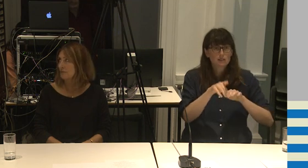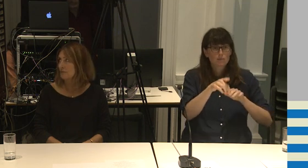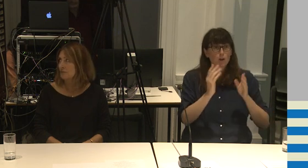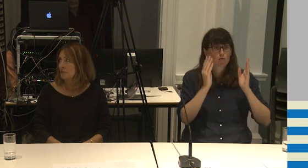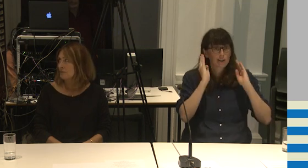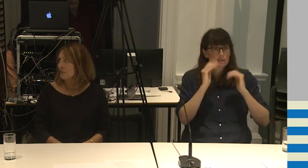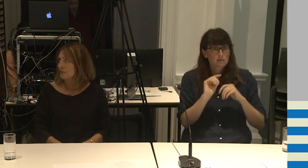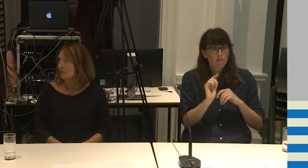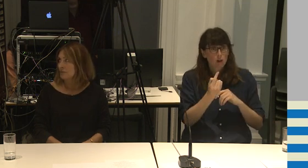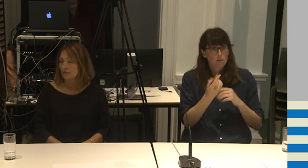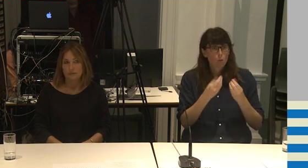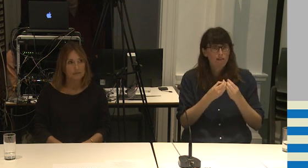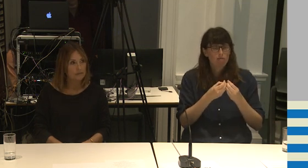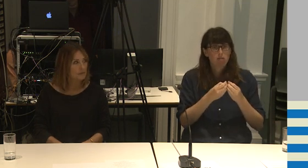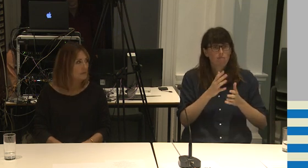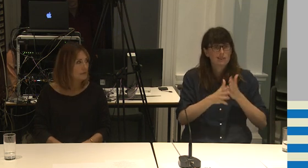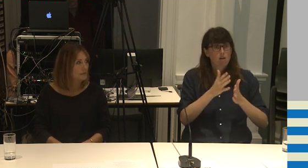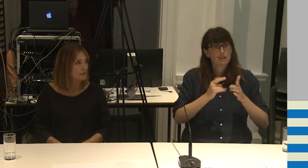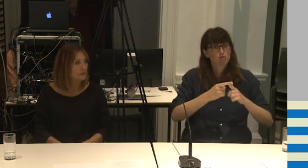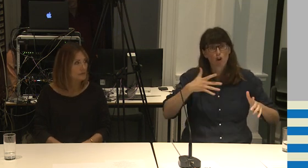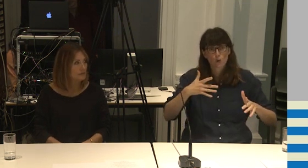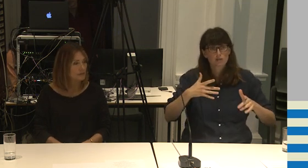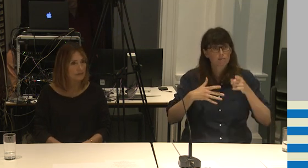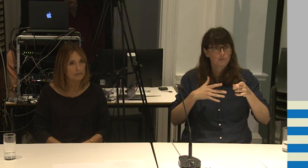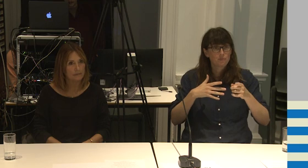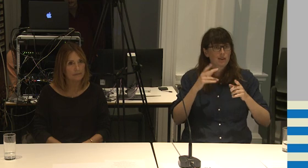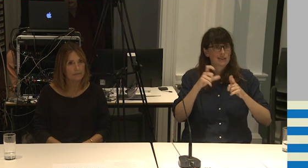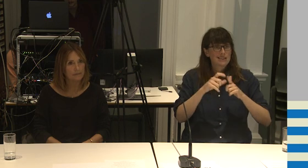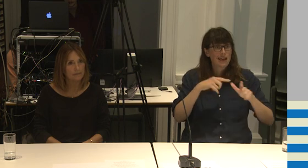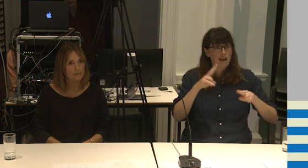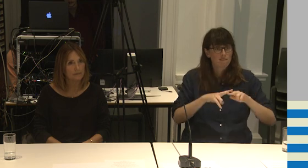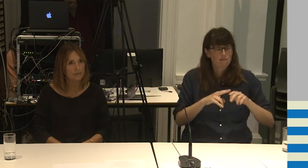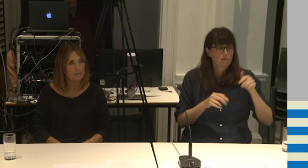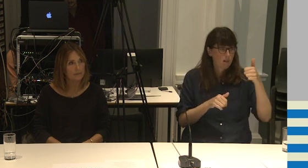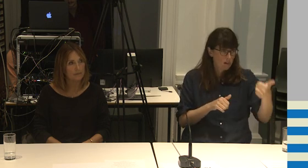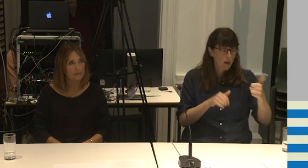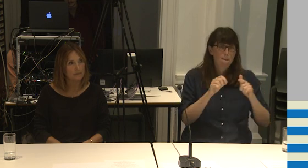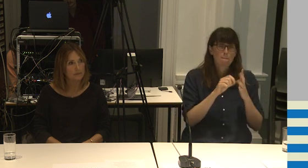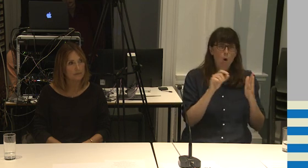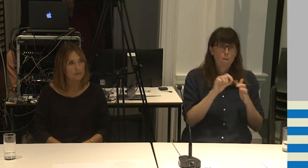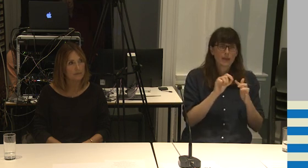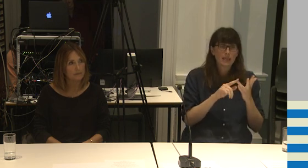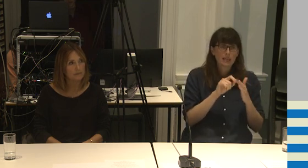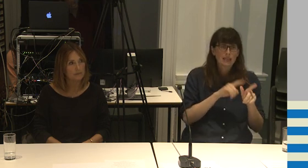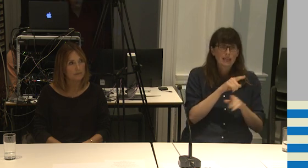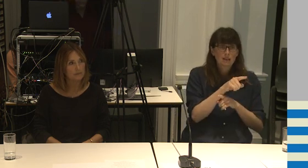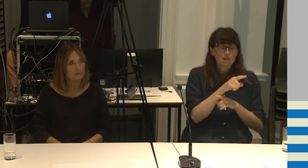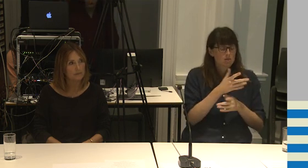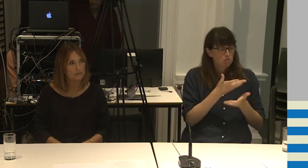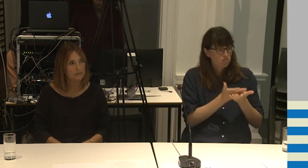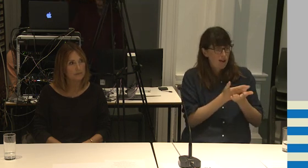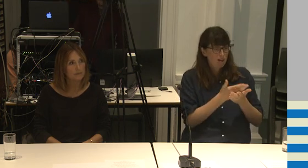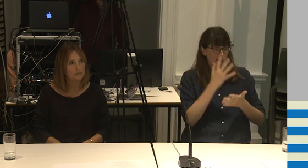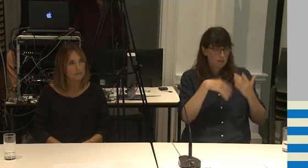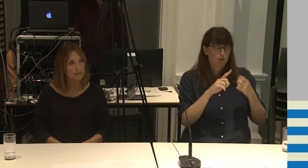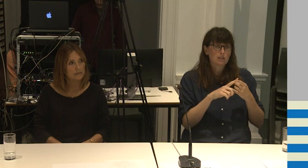will present his work with Signstrokes and the Deaf Architecture Front. Poppy will share her experiences as a blind